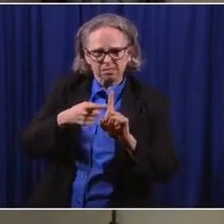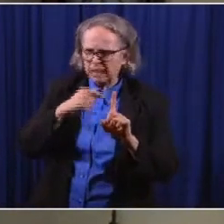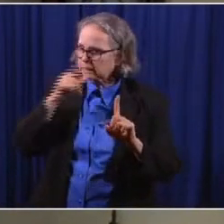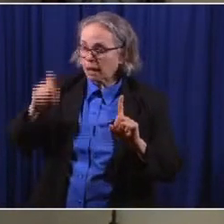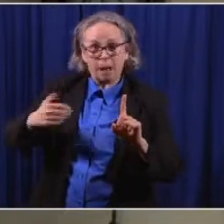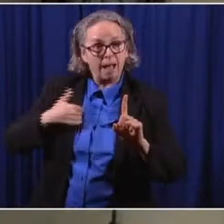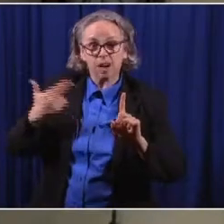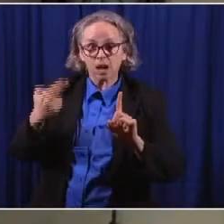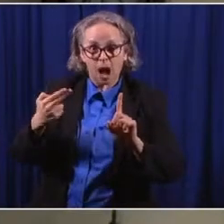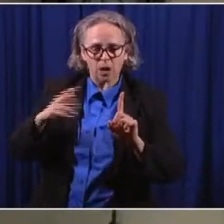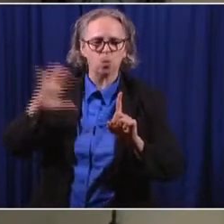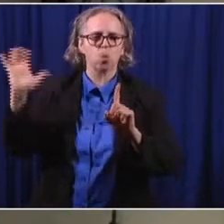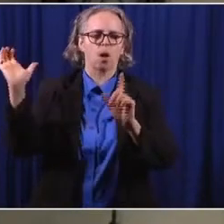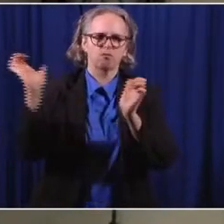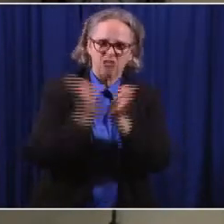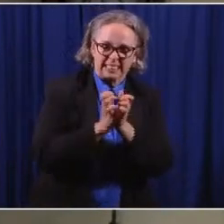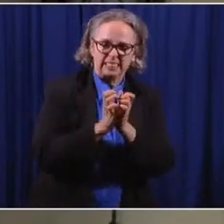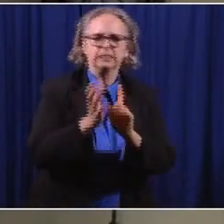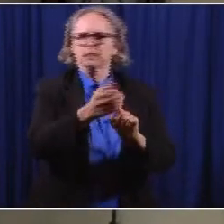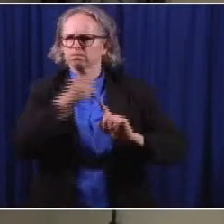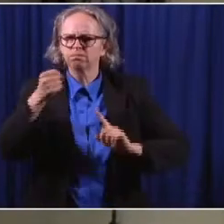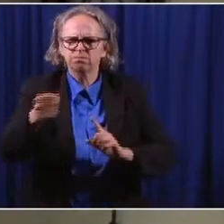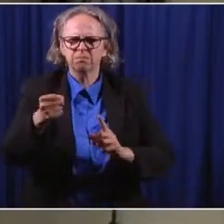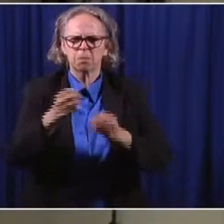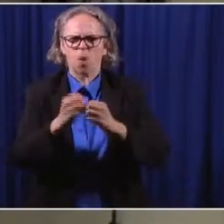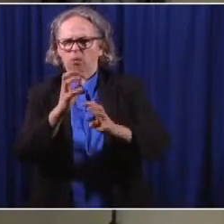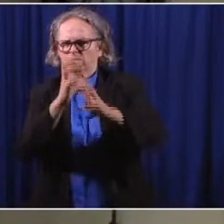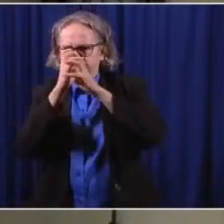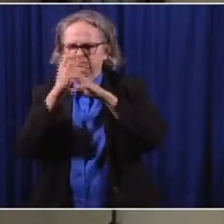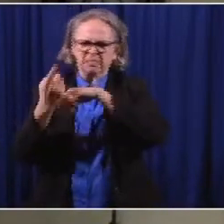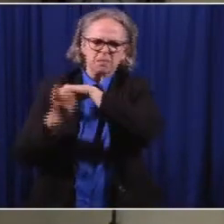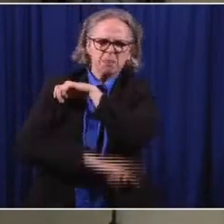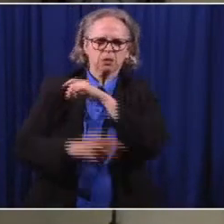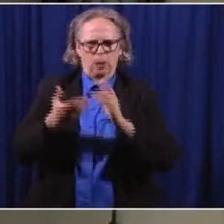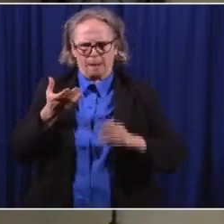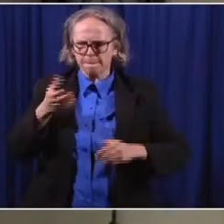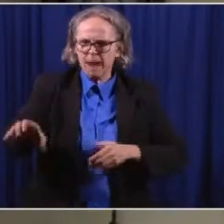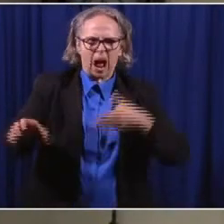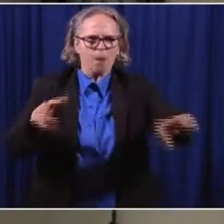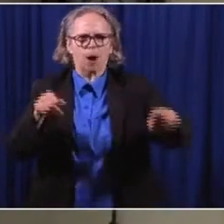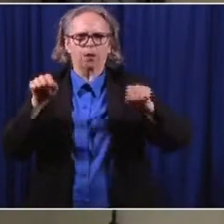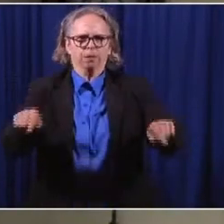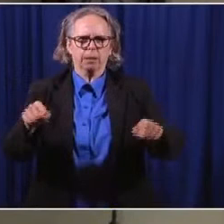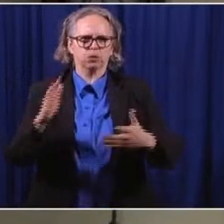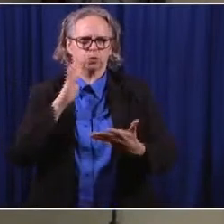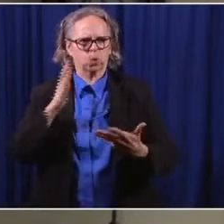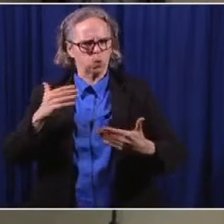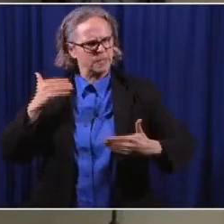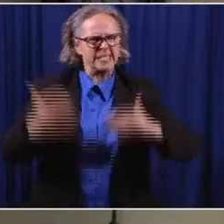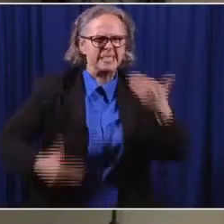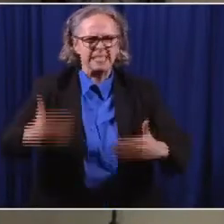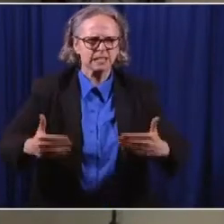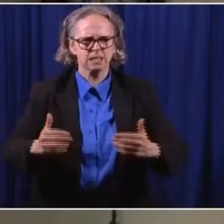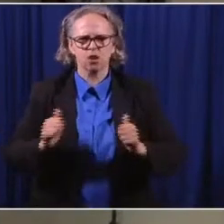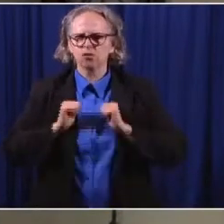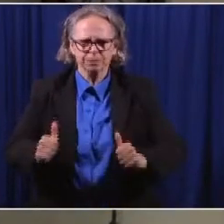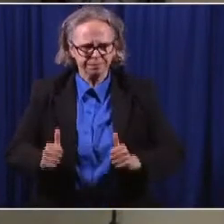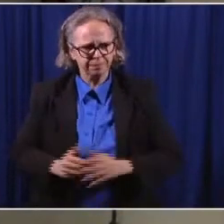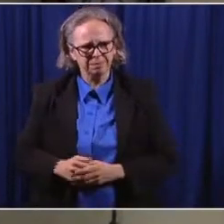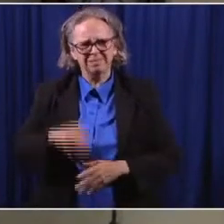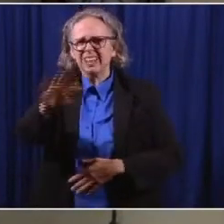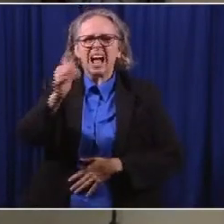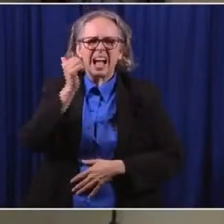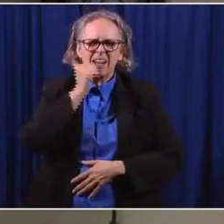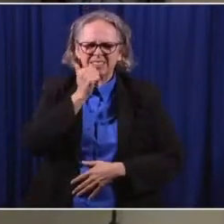you find, and these tragedies continue day after day, and every week I read some of the ones that have